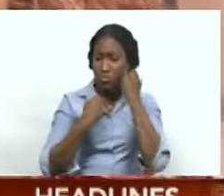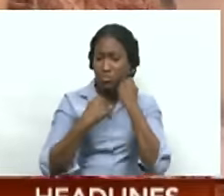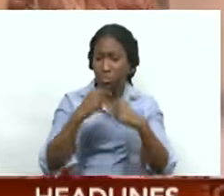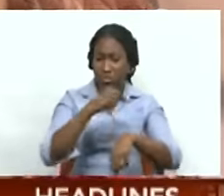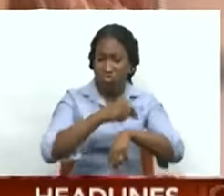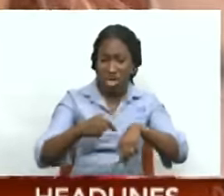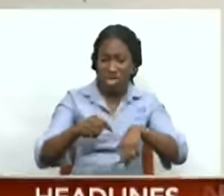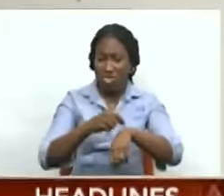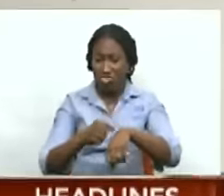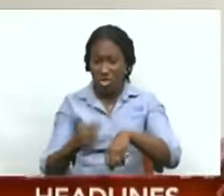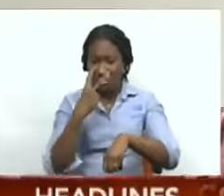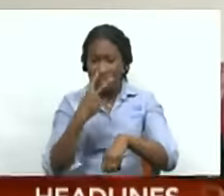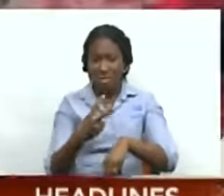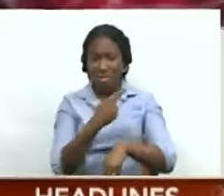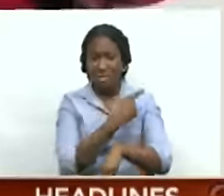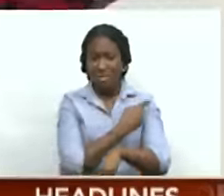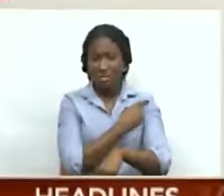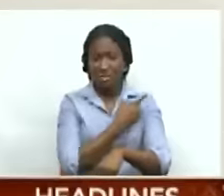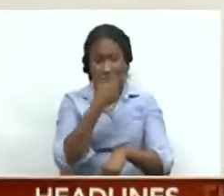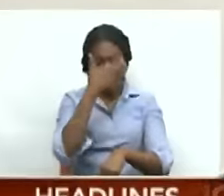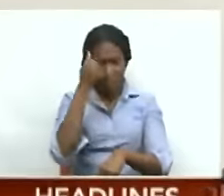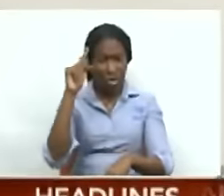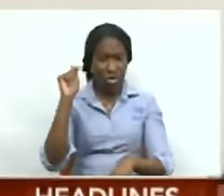of Thursday's brutal attack.